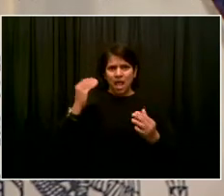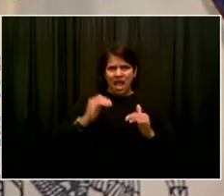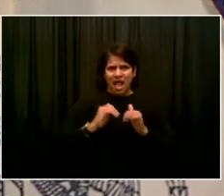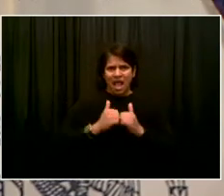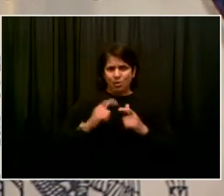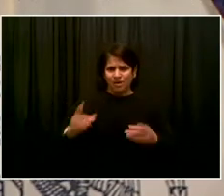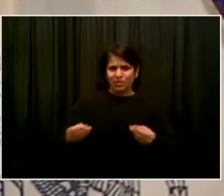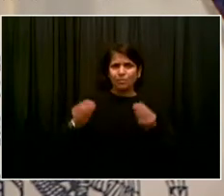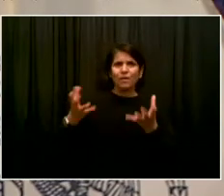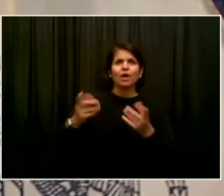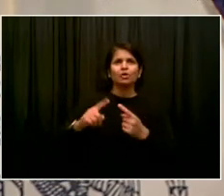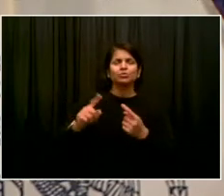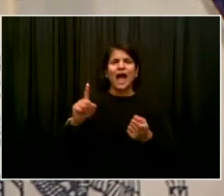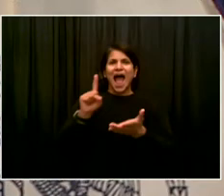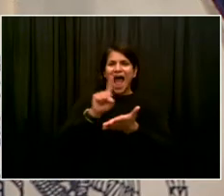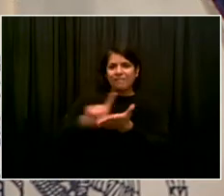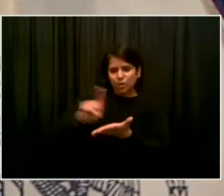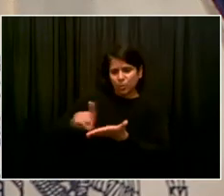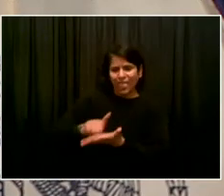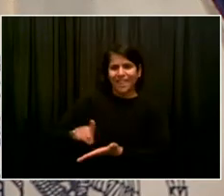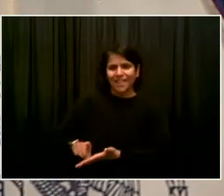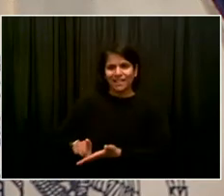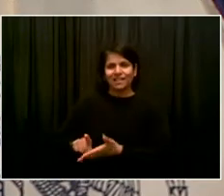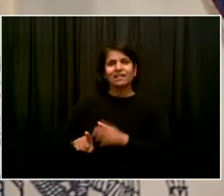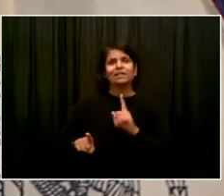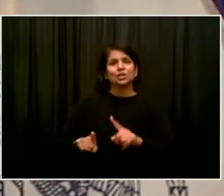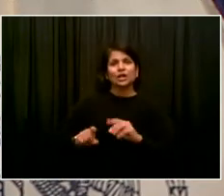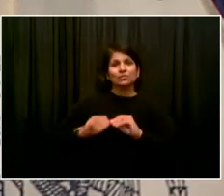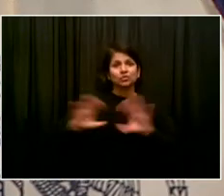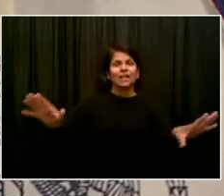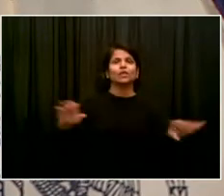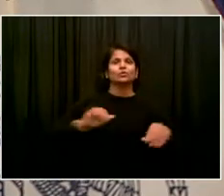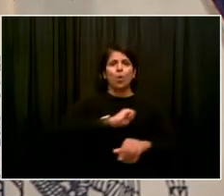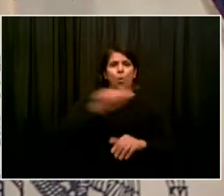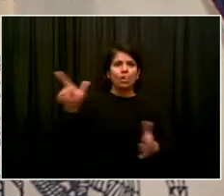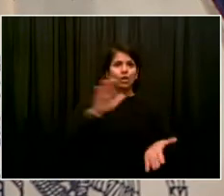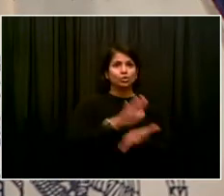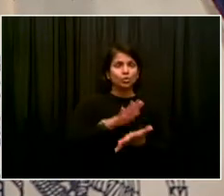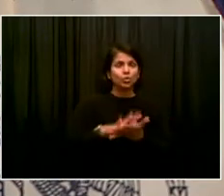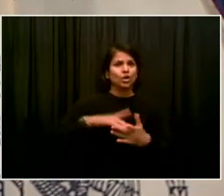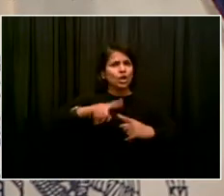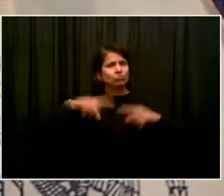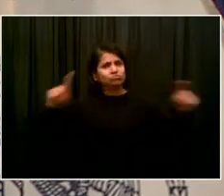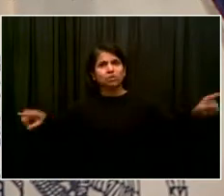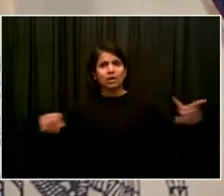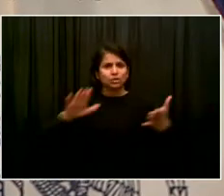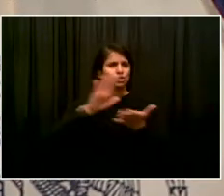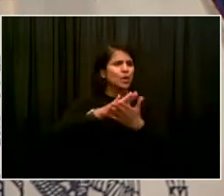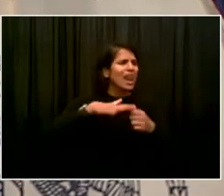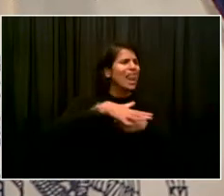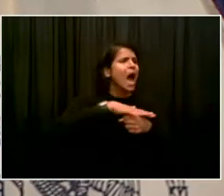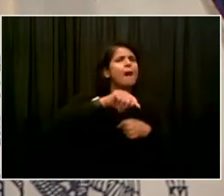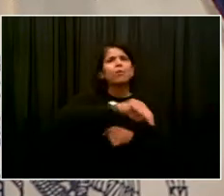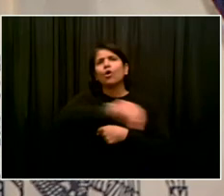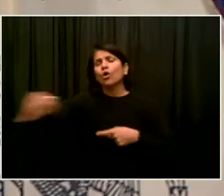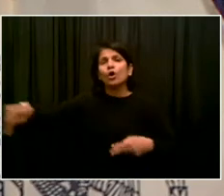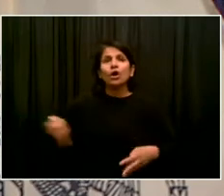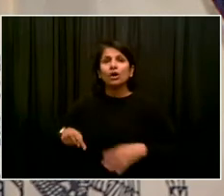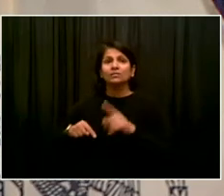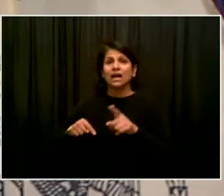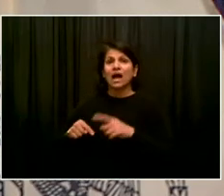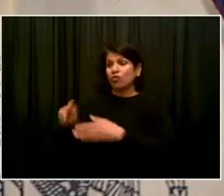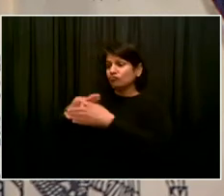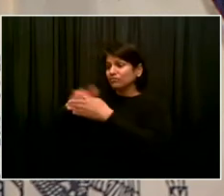many schools, in a vast school system, and the results are almost entirely consistent week after week after week, that tells you something. That's